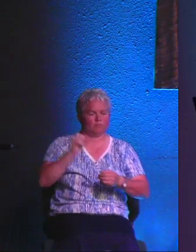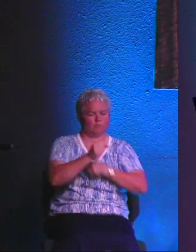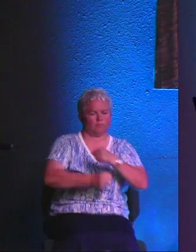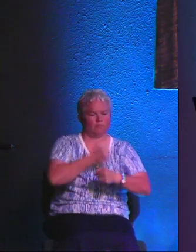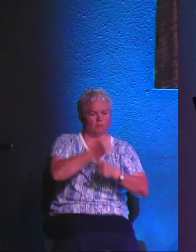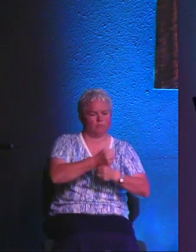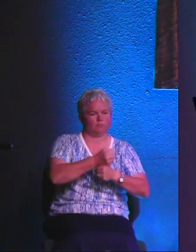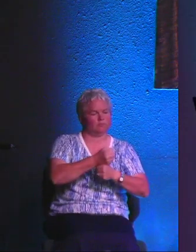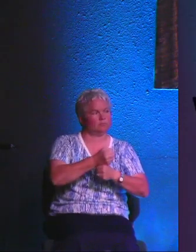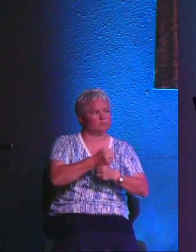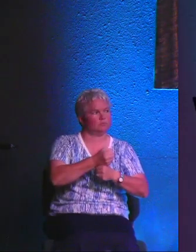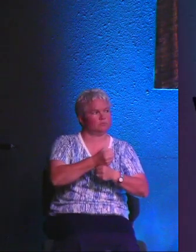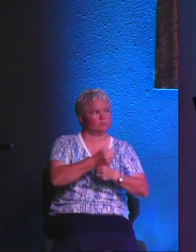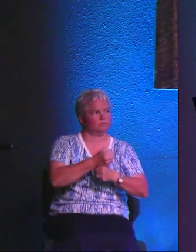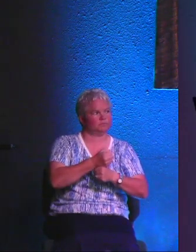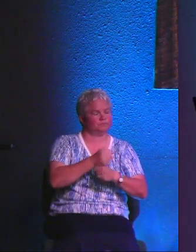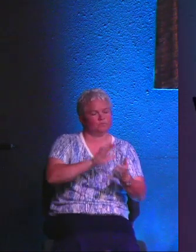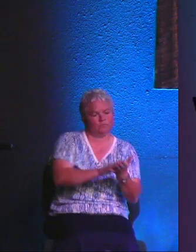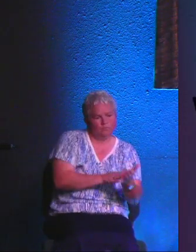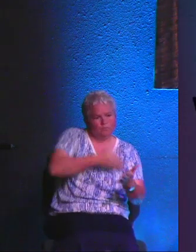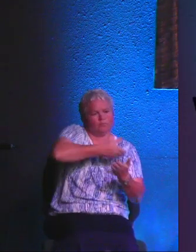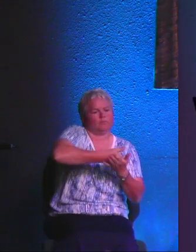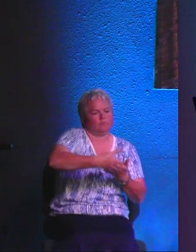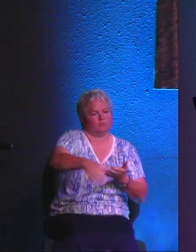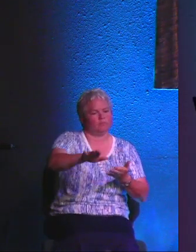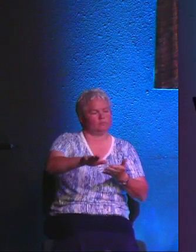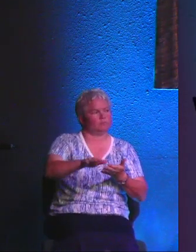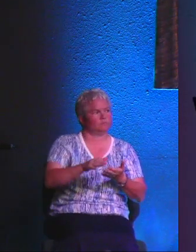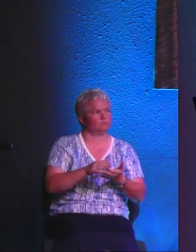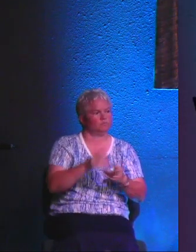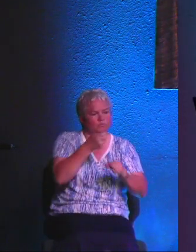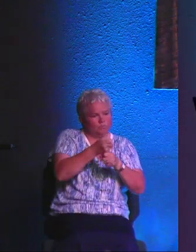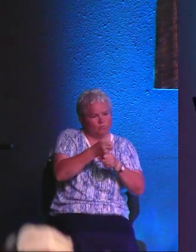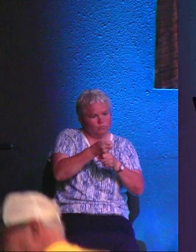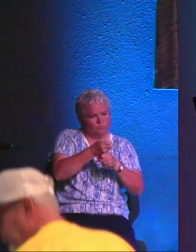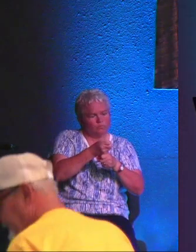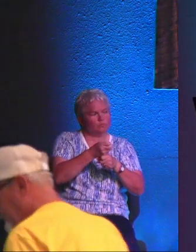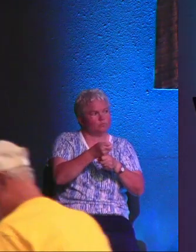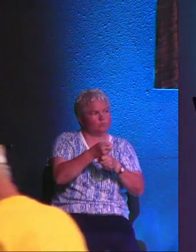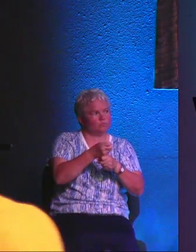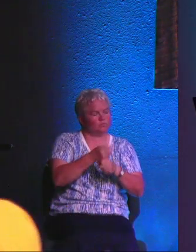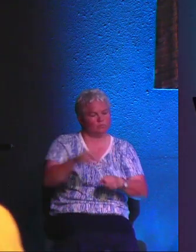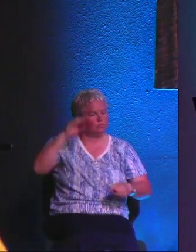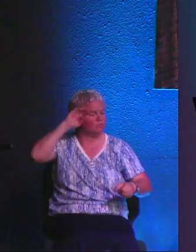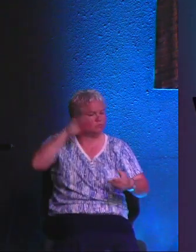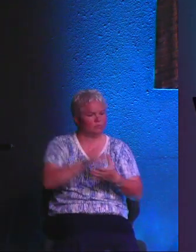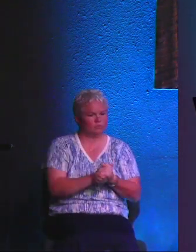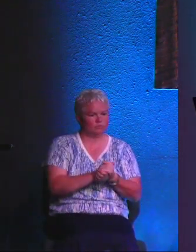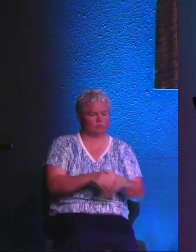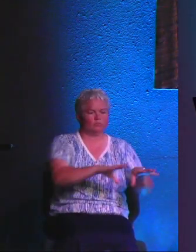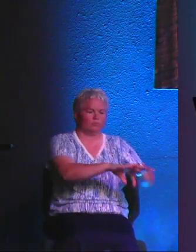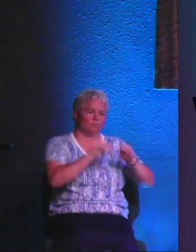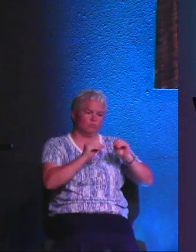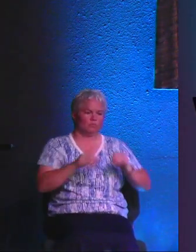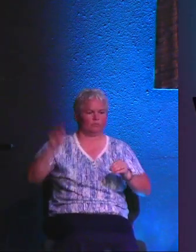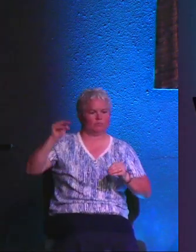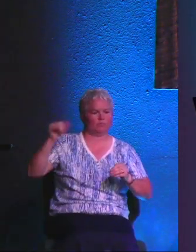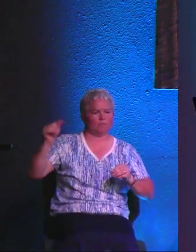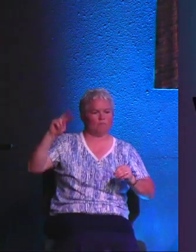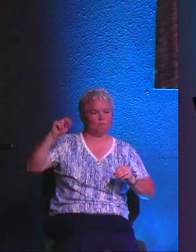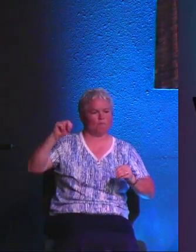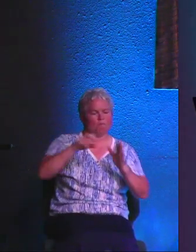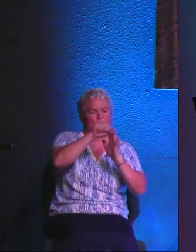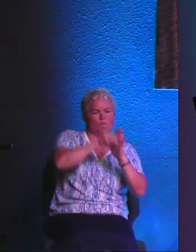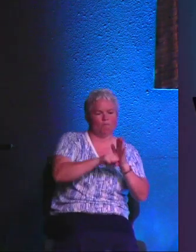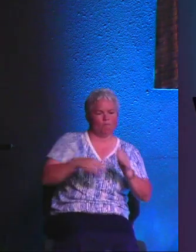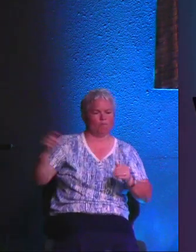earlier. Because of hectic schedules, it was difficult to coordinate their travel schedules, so the husband left Minnesota and flew to